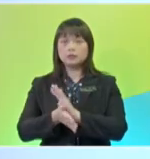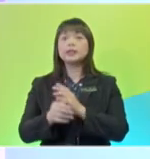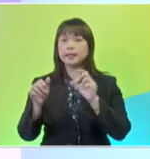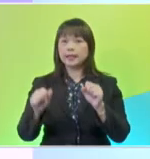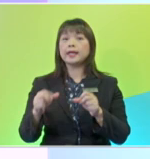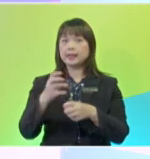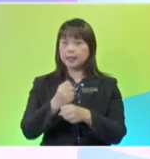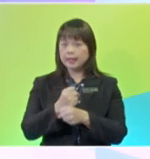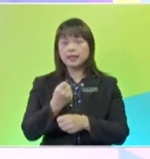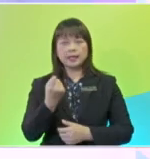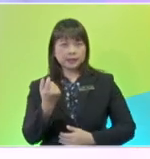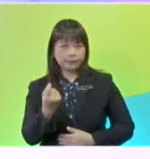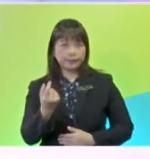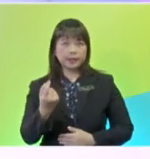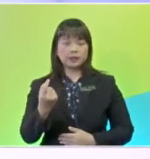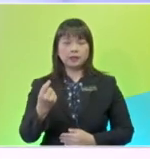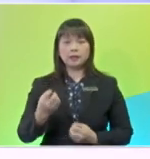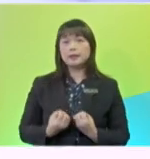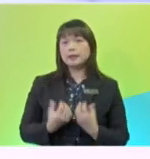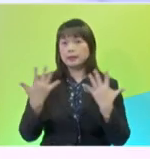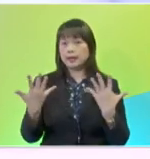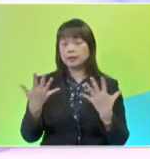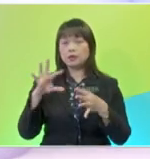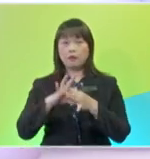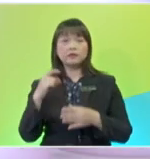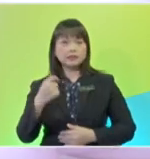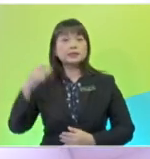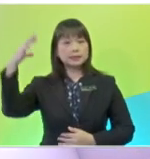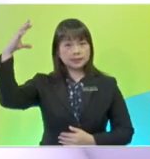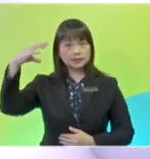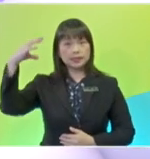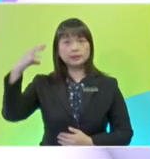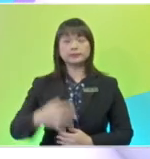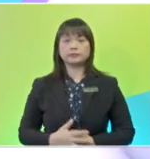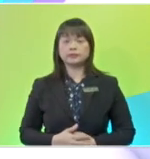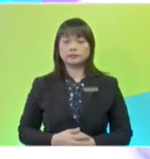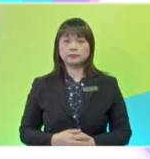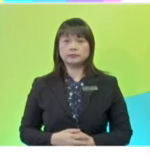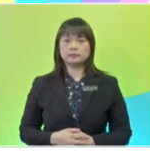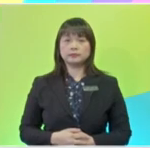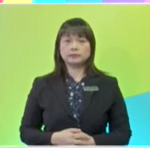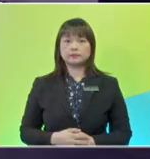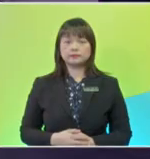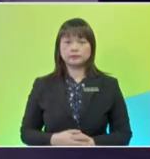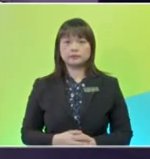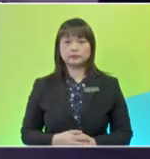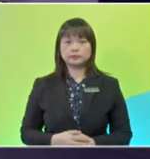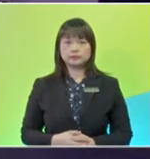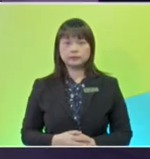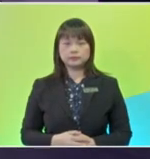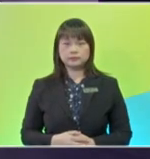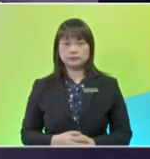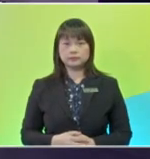actually reflects the light of the sun towards the Earth. Like how you mentioned in terms of the moon rotating